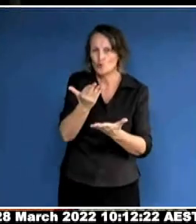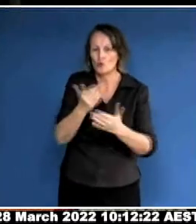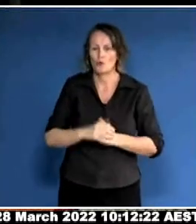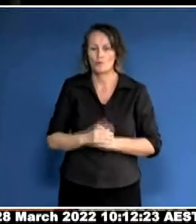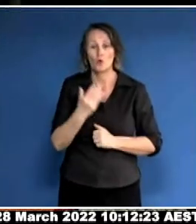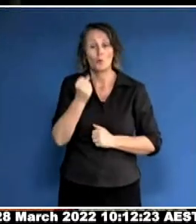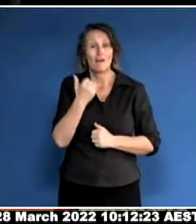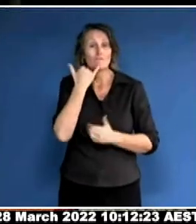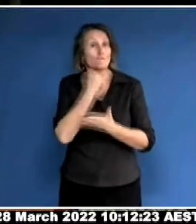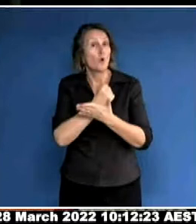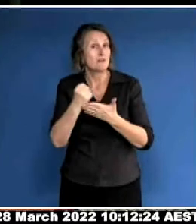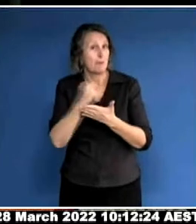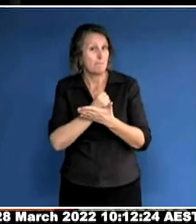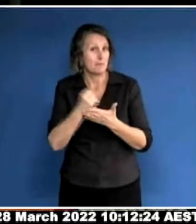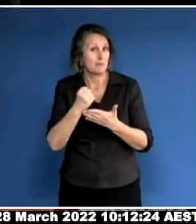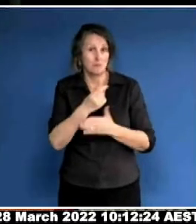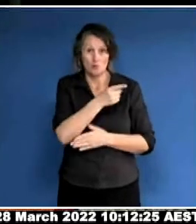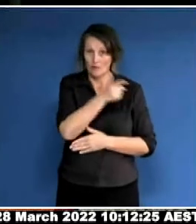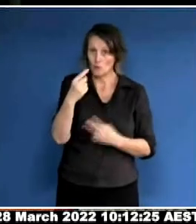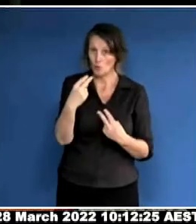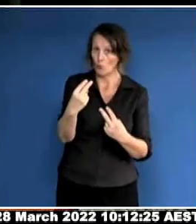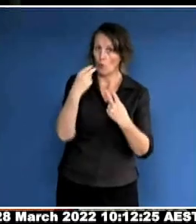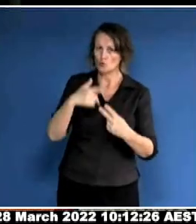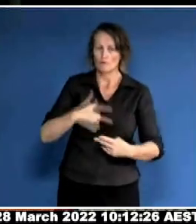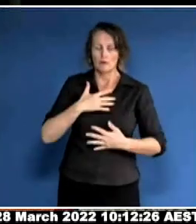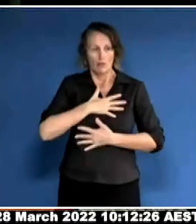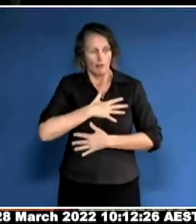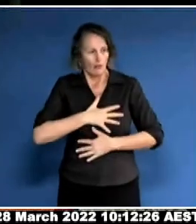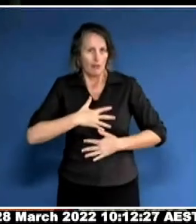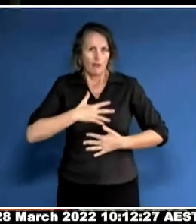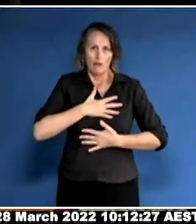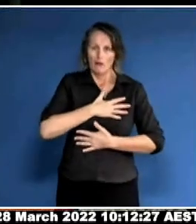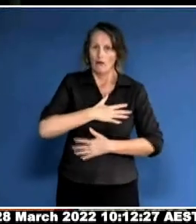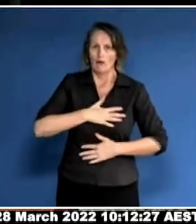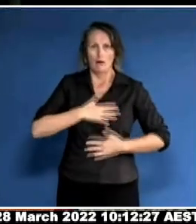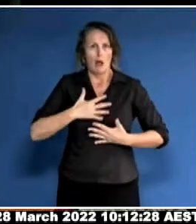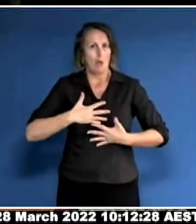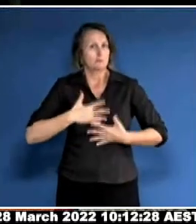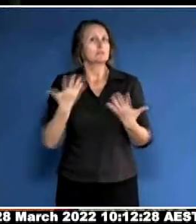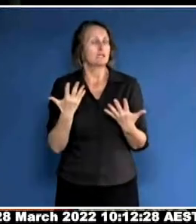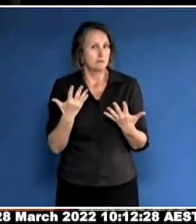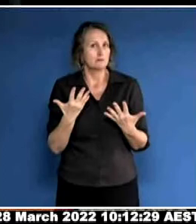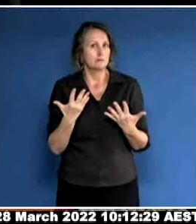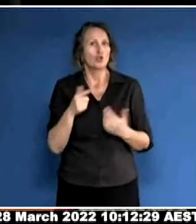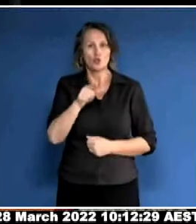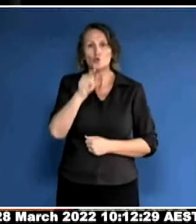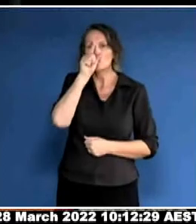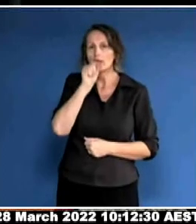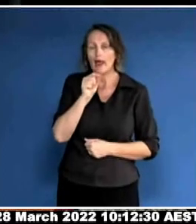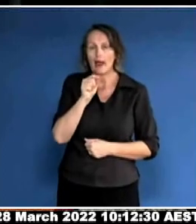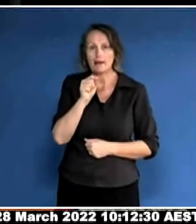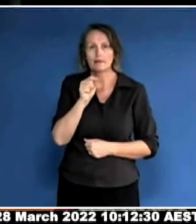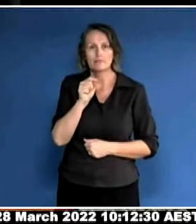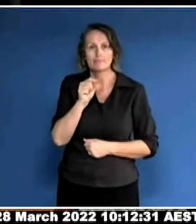numbers. Anybody who feels any distress during the course of this hearing has access to the